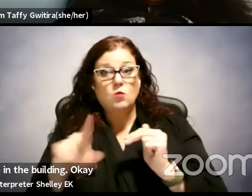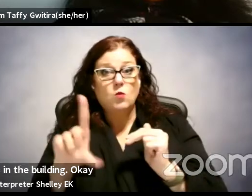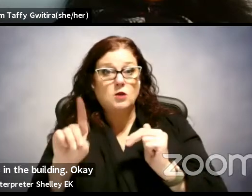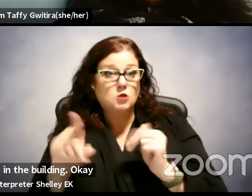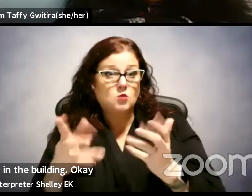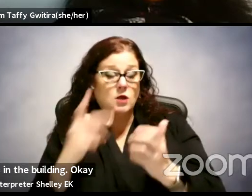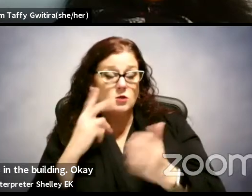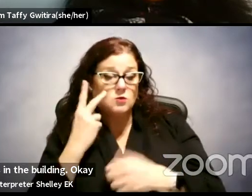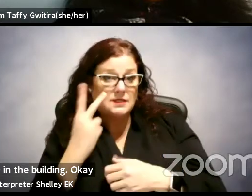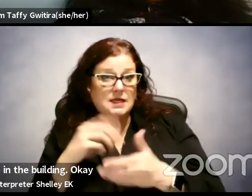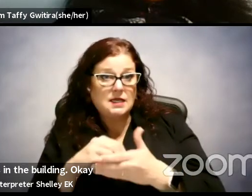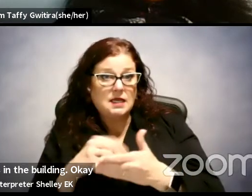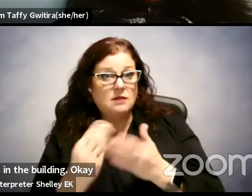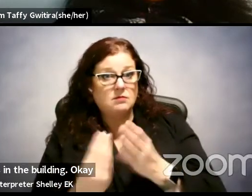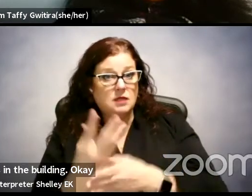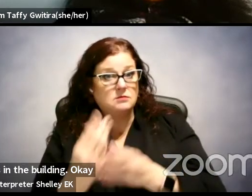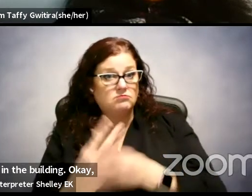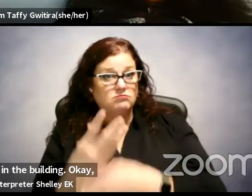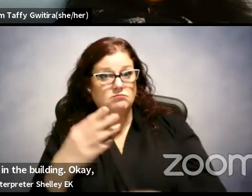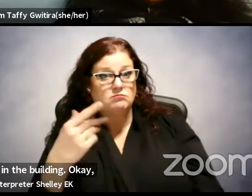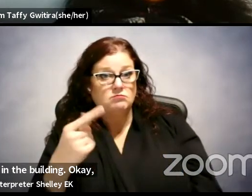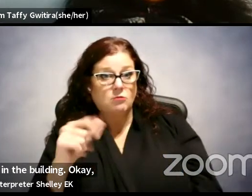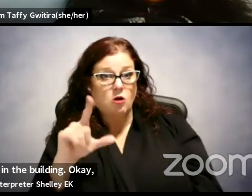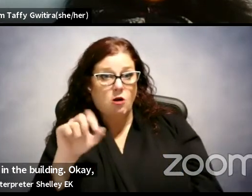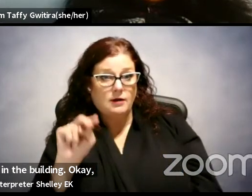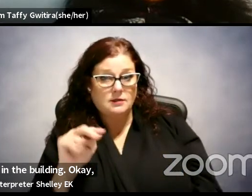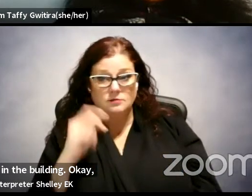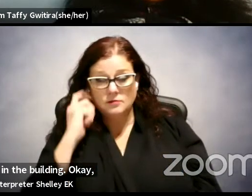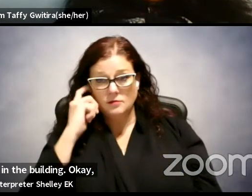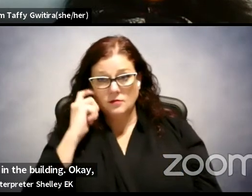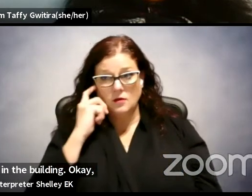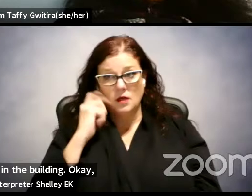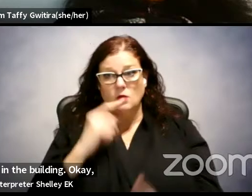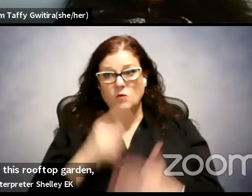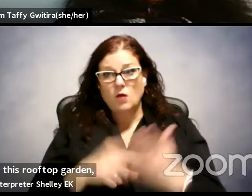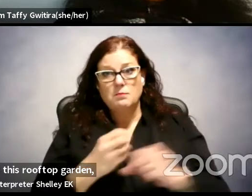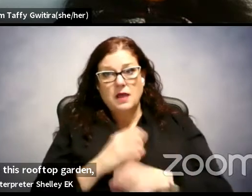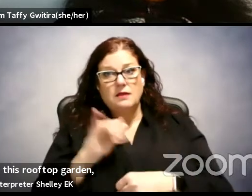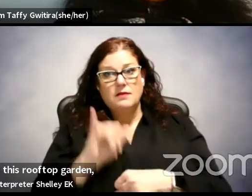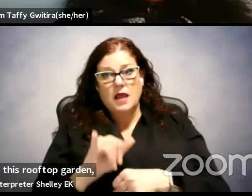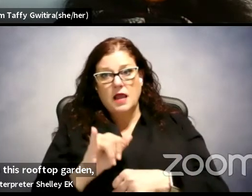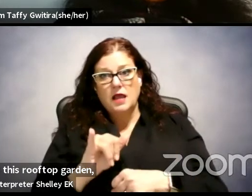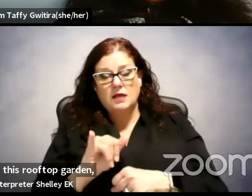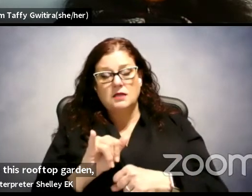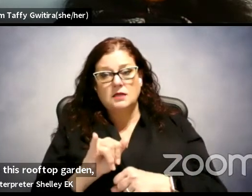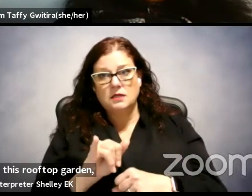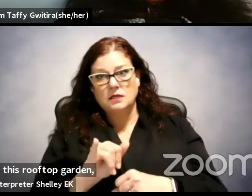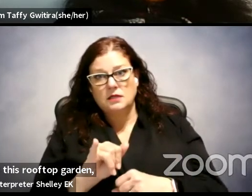want to see in this rooftop garden? What would make it,